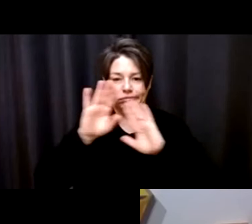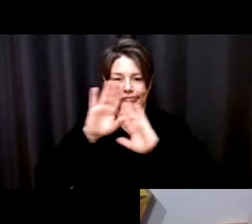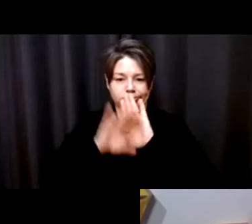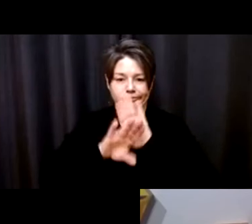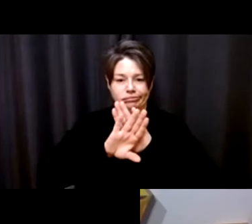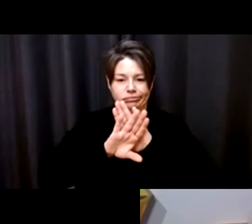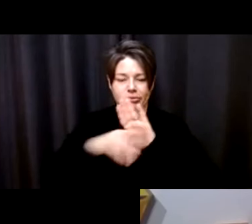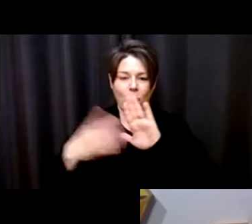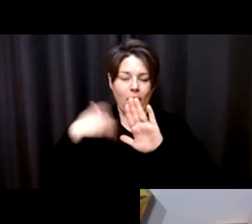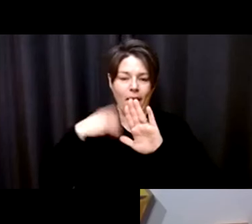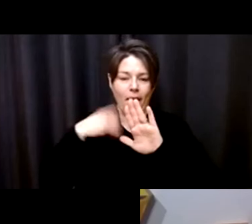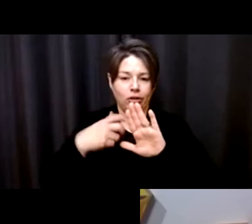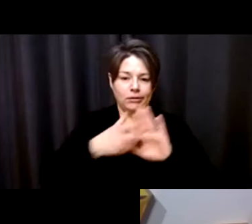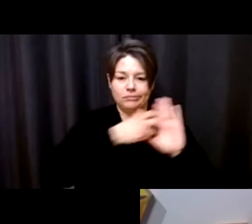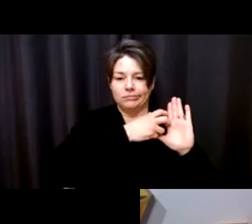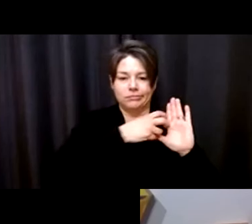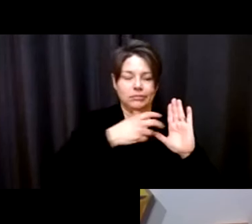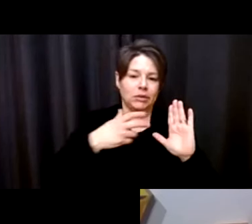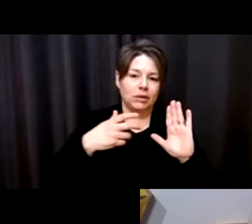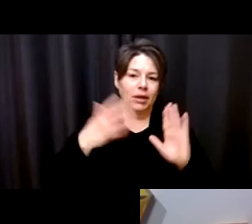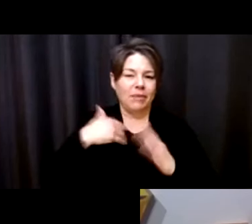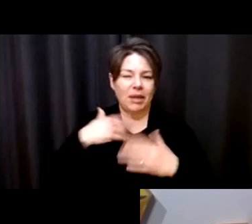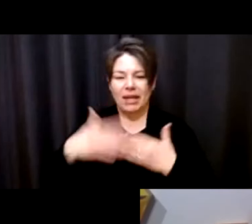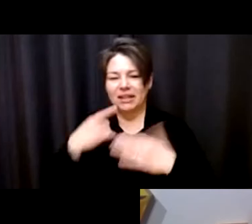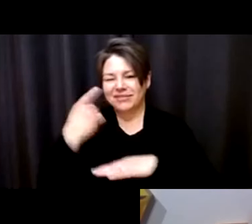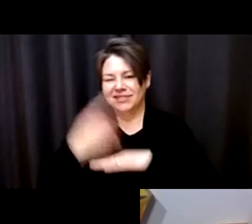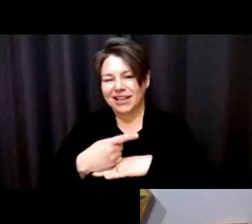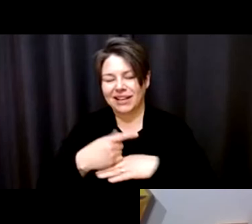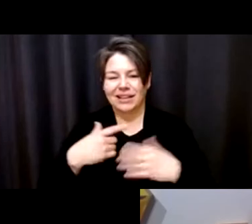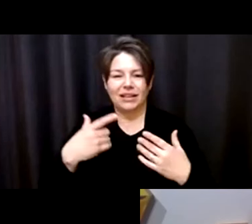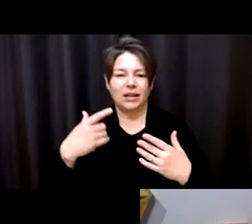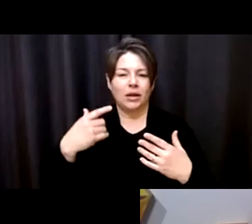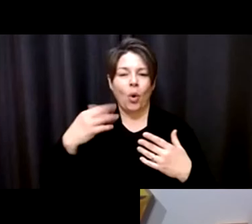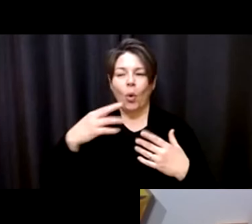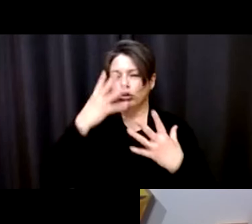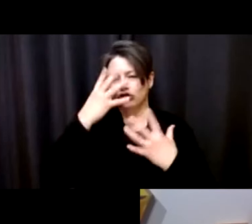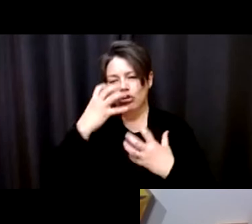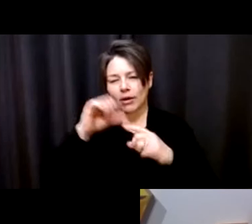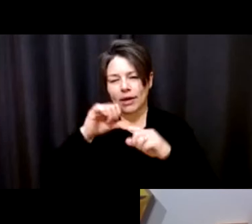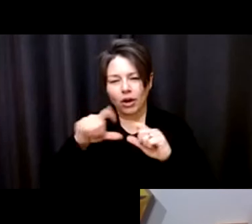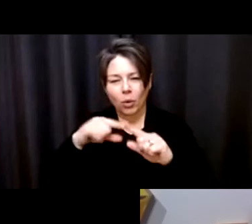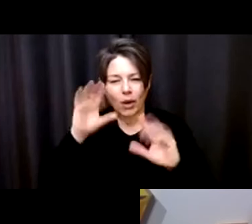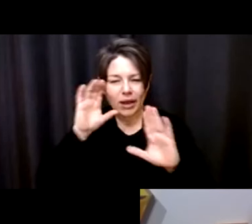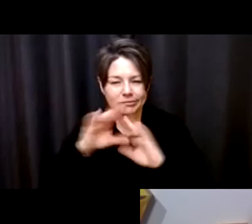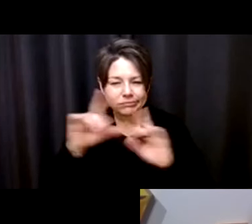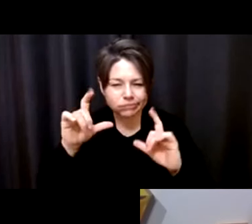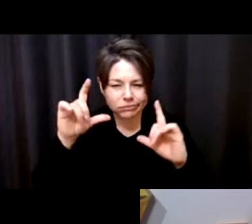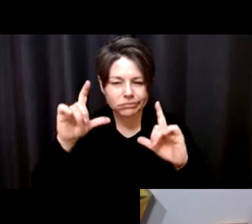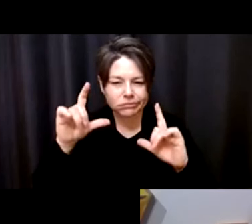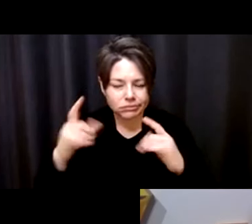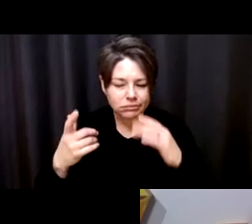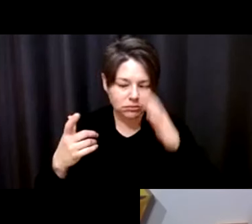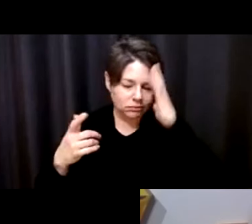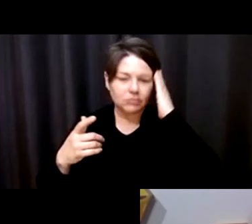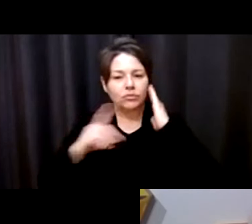it. Maybe it was getting close to the end of the day, or I was in a shaded area when I shot. But